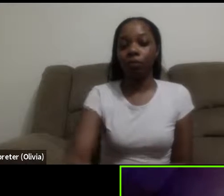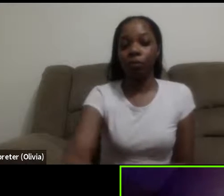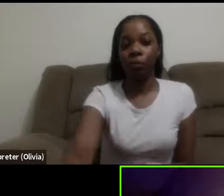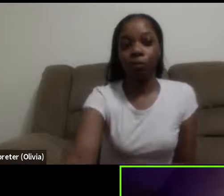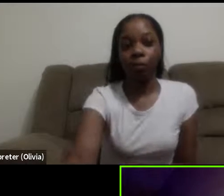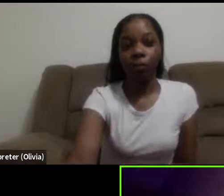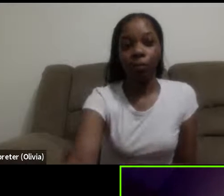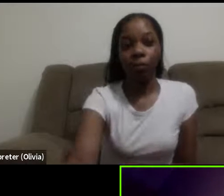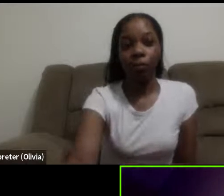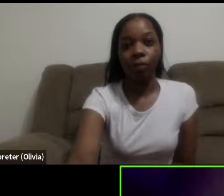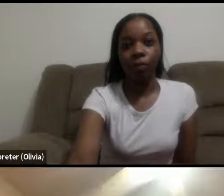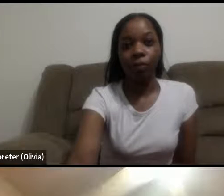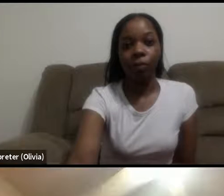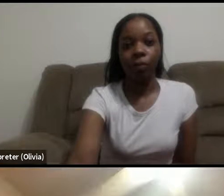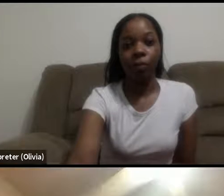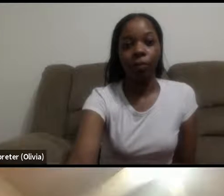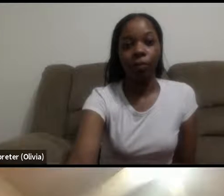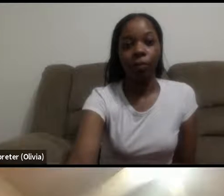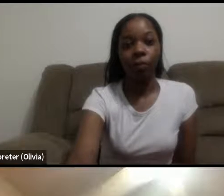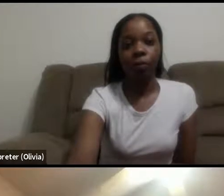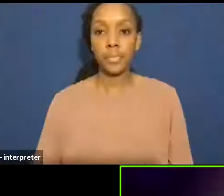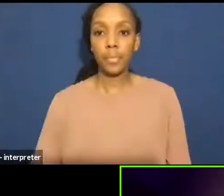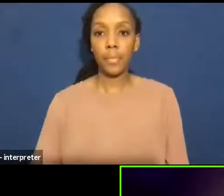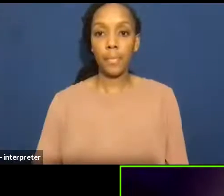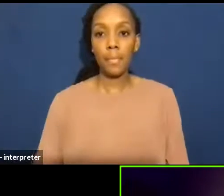Austin, could you give me screen sharing privileges, please?